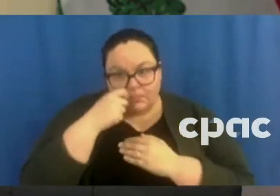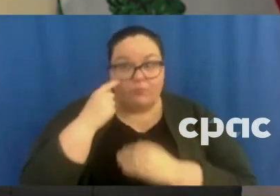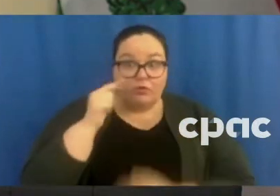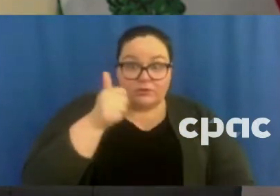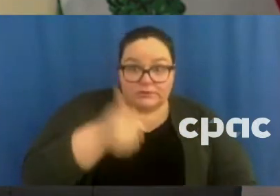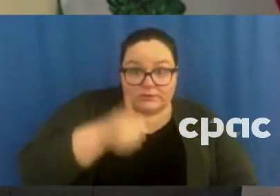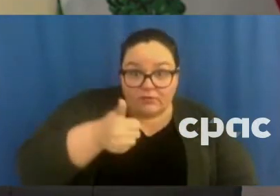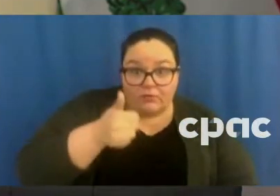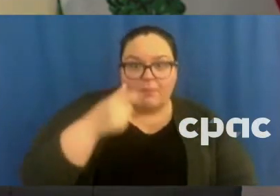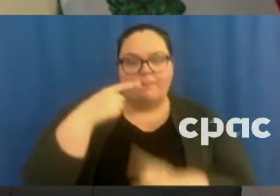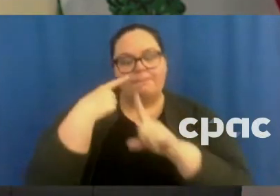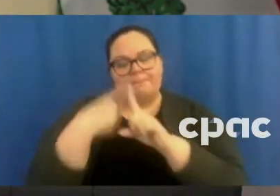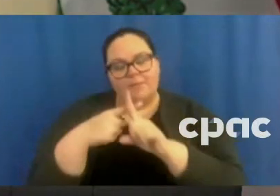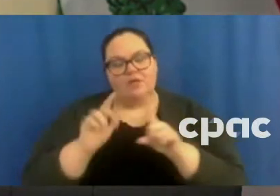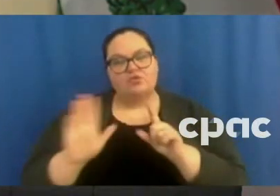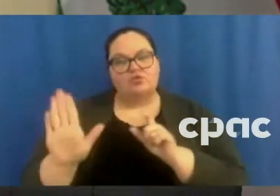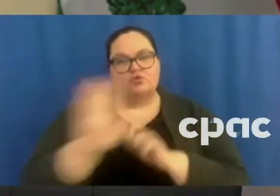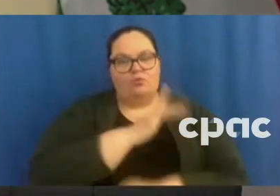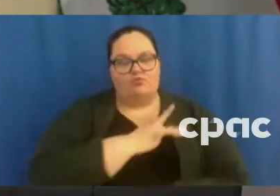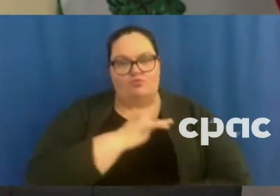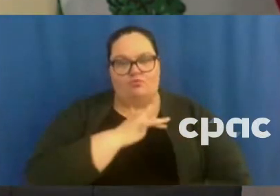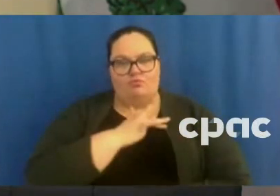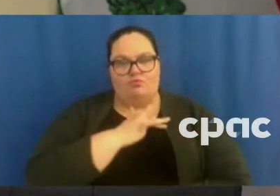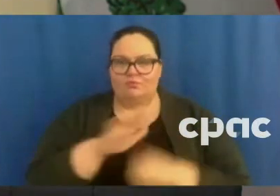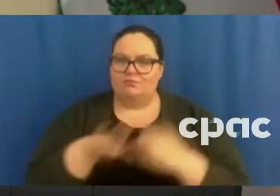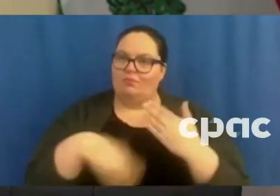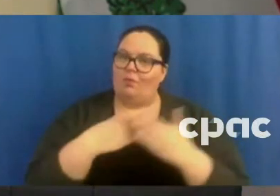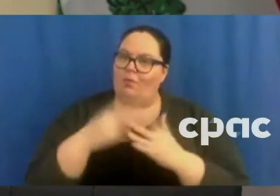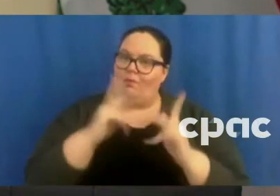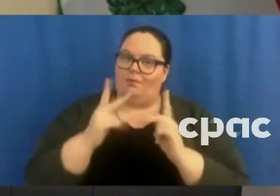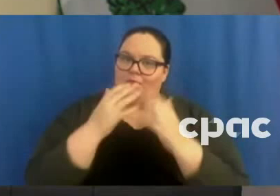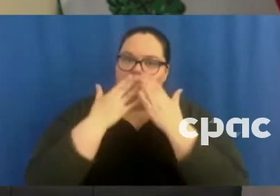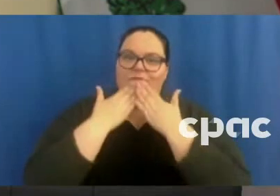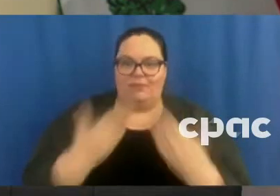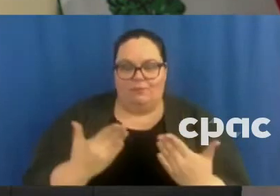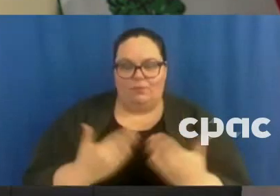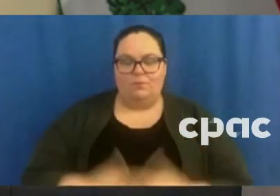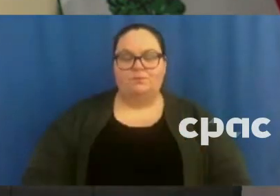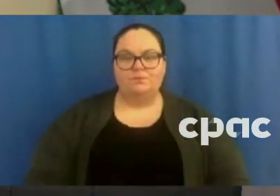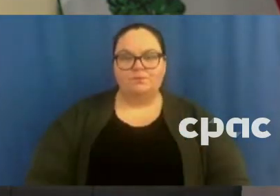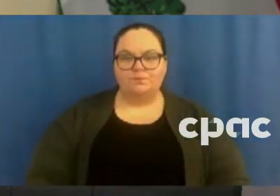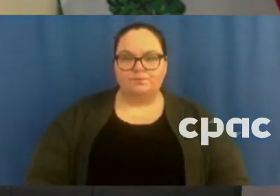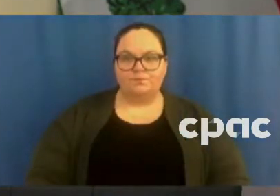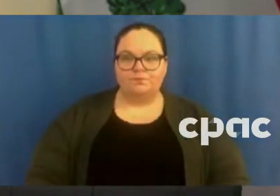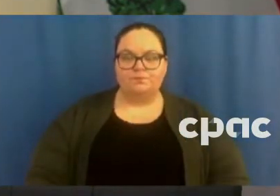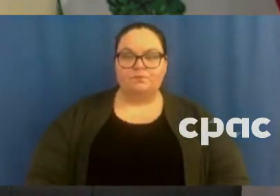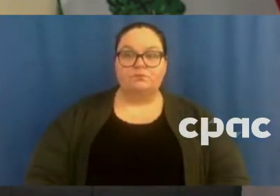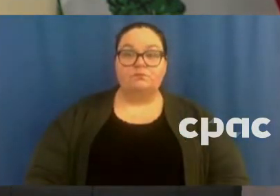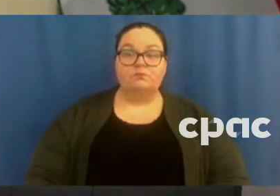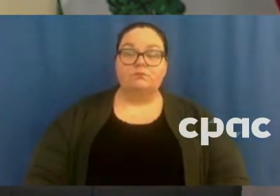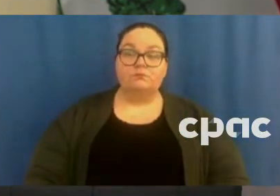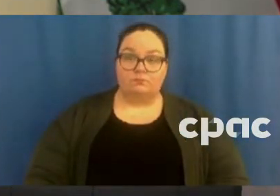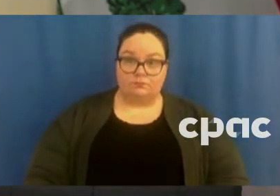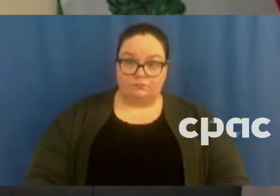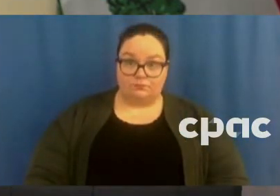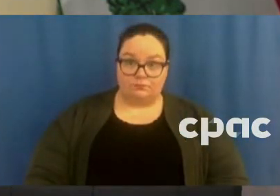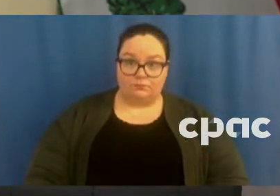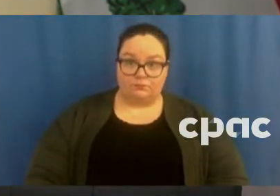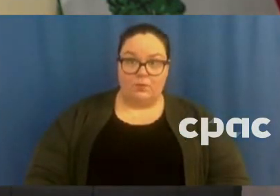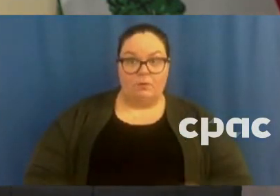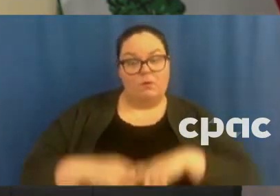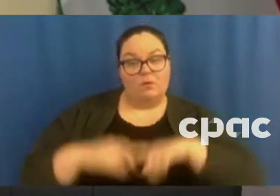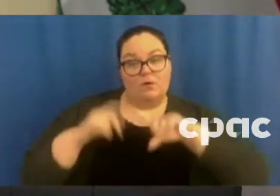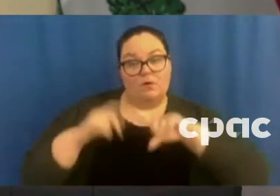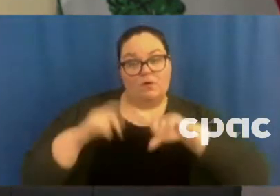your community and your province, and that is something that all Islanders are grateful for. As a result of our aggressive